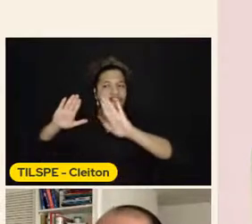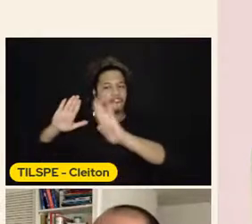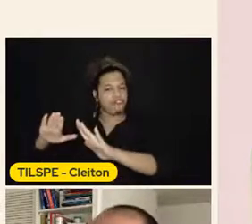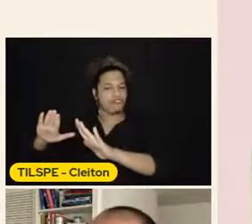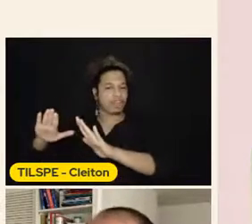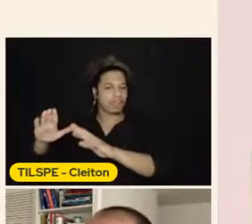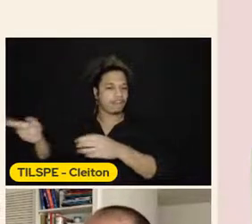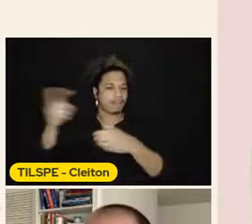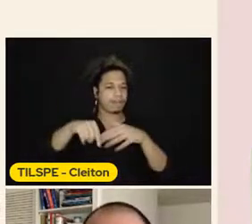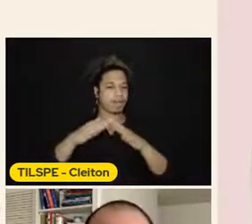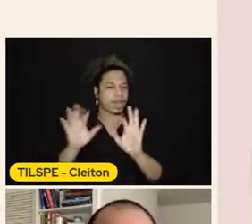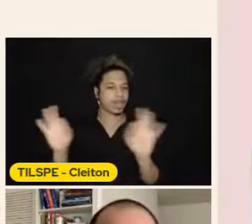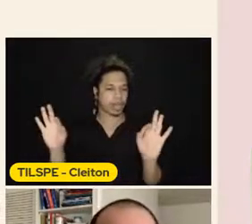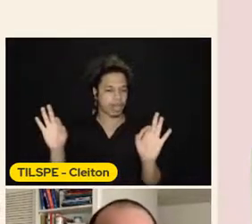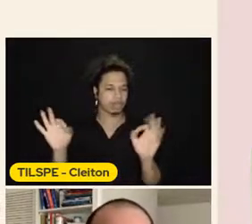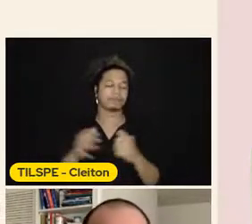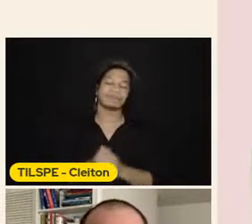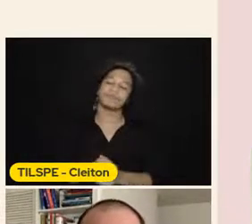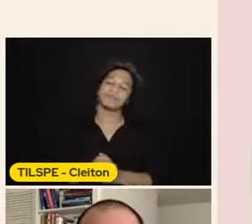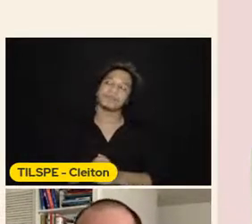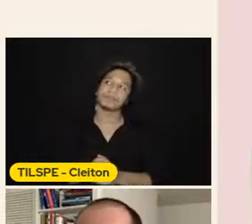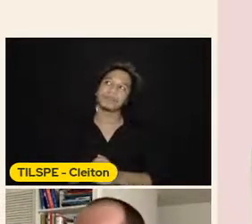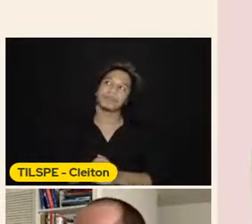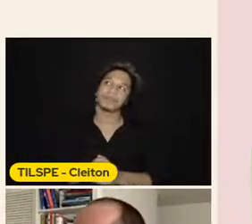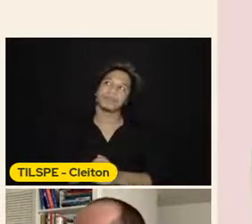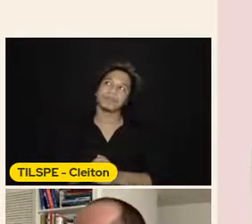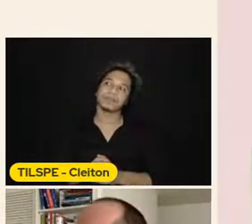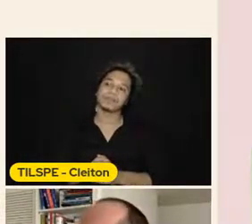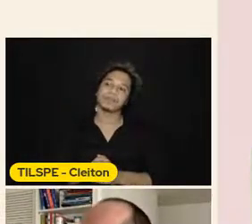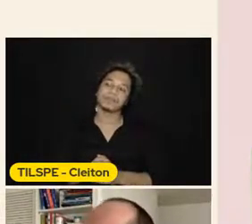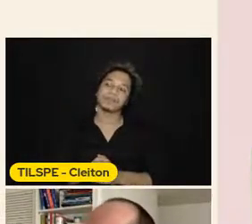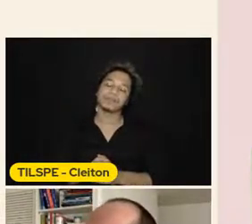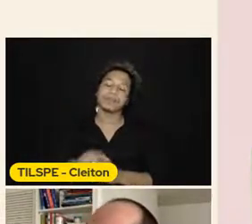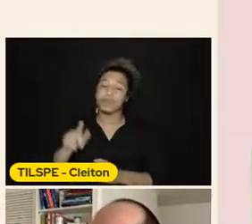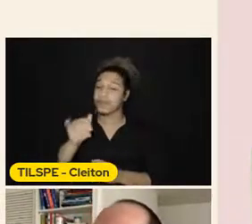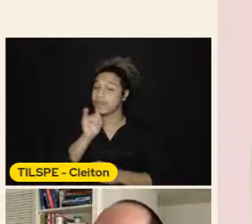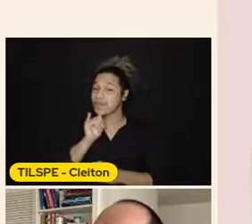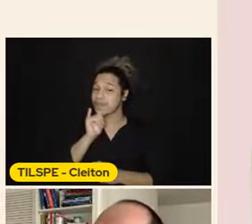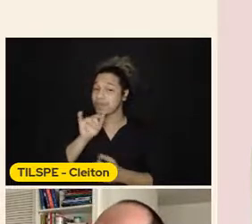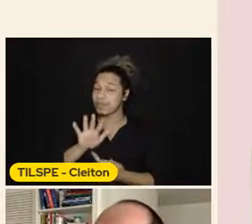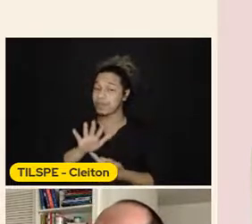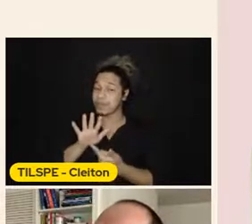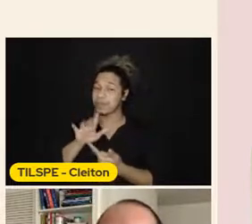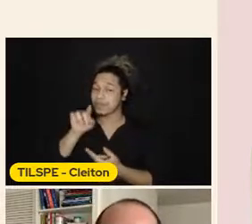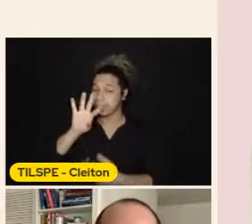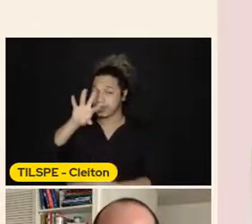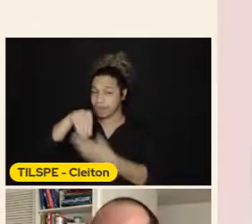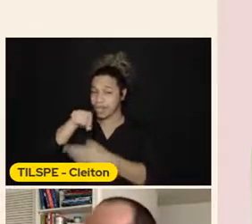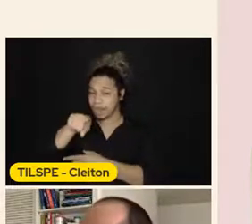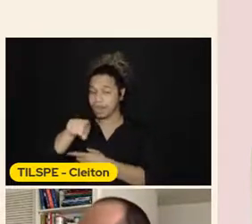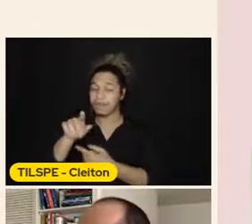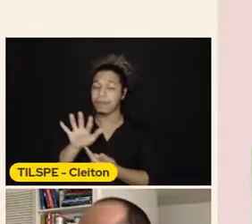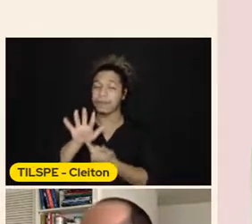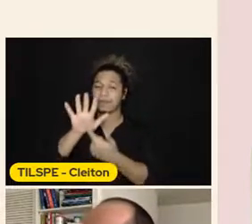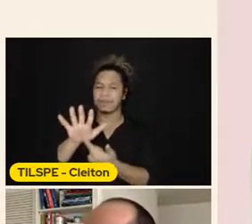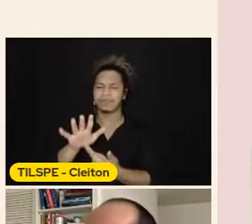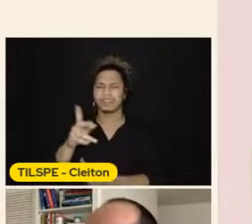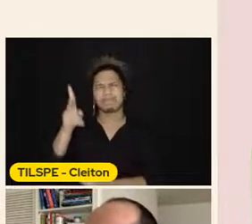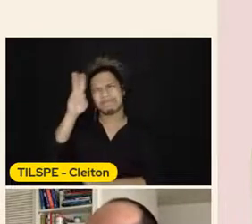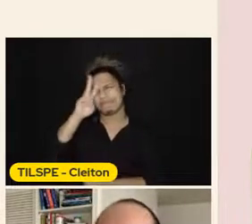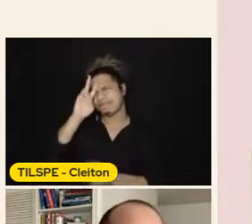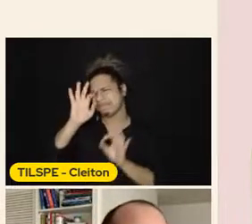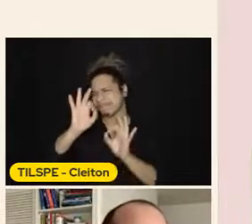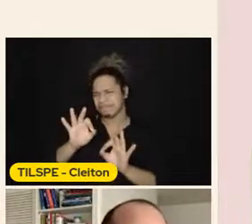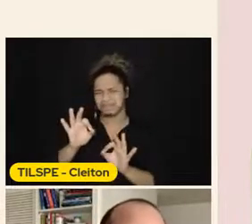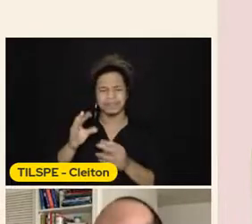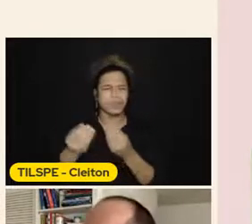in this brief part of the text, this excerpt I brought there, we see, "I don't remember," he answered. "How